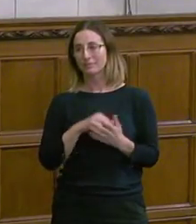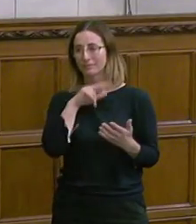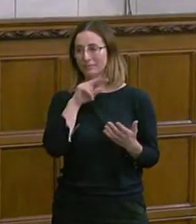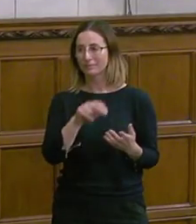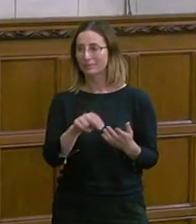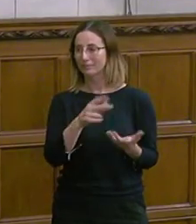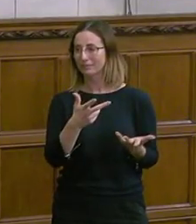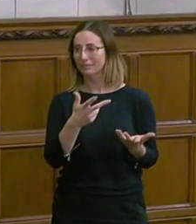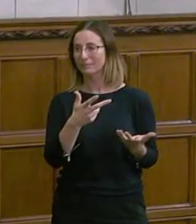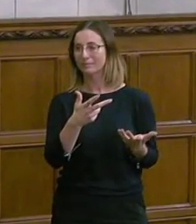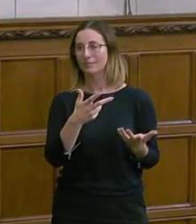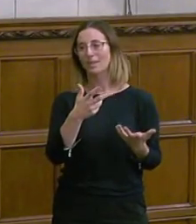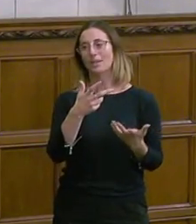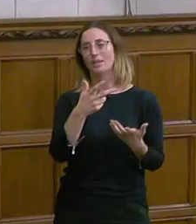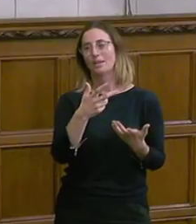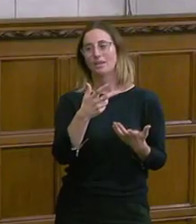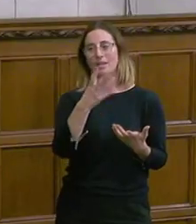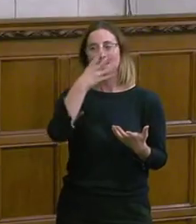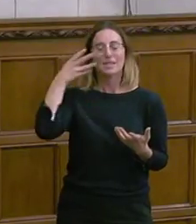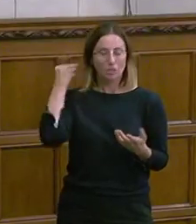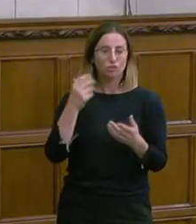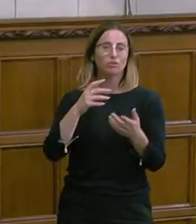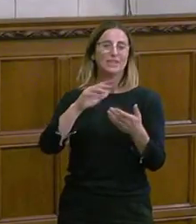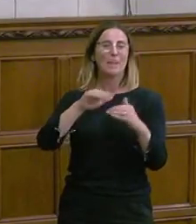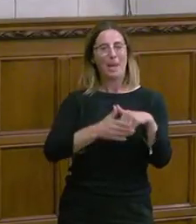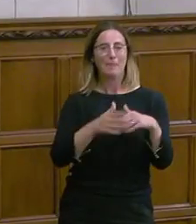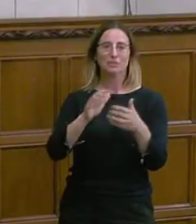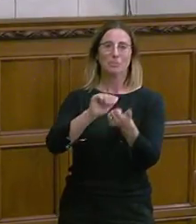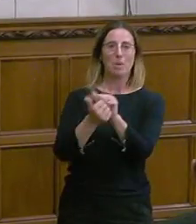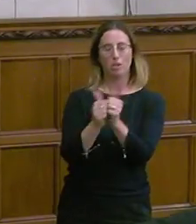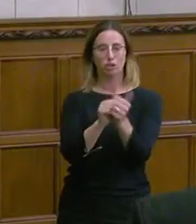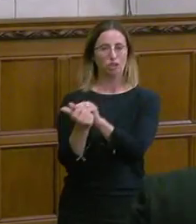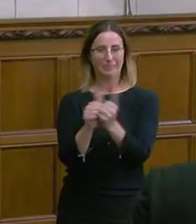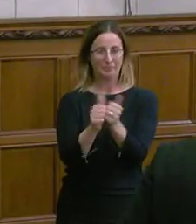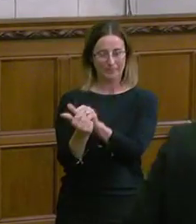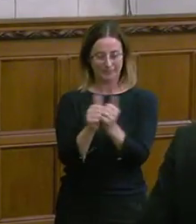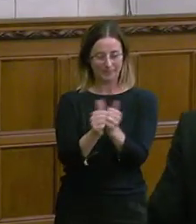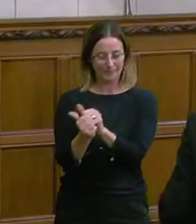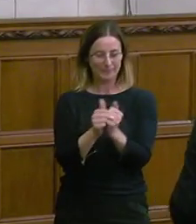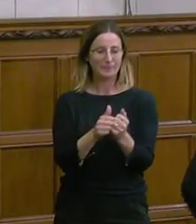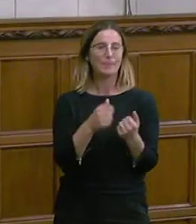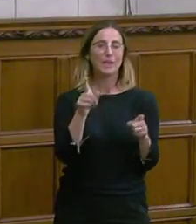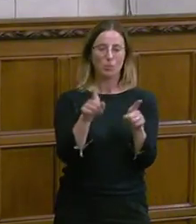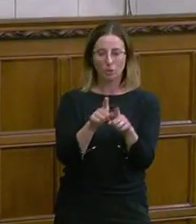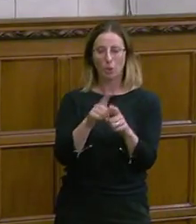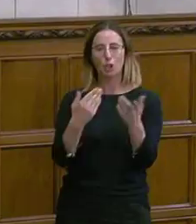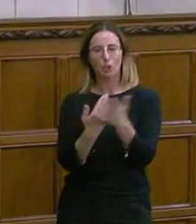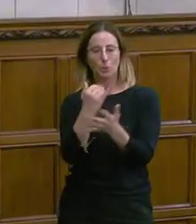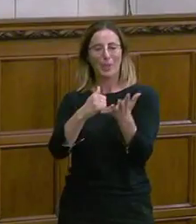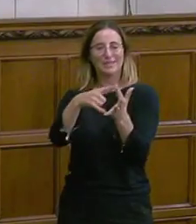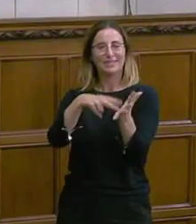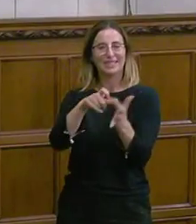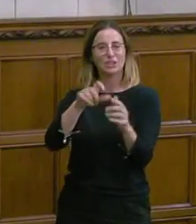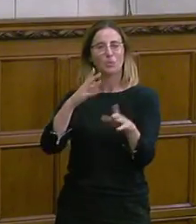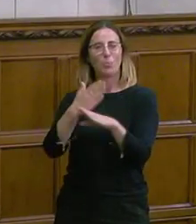between 2016 and 2018 to equip the school workforce. And the new SEND schools workforce contract with the Whole